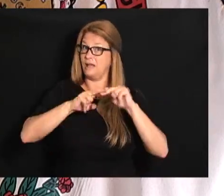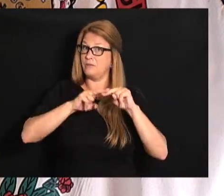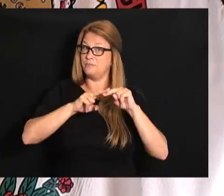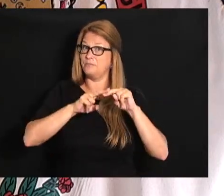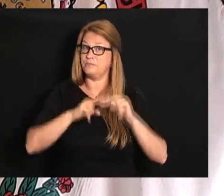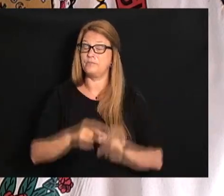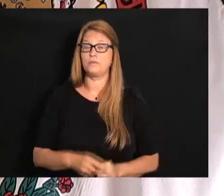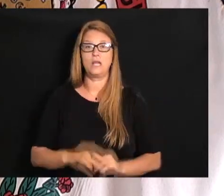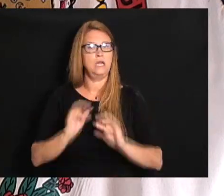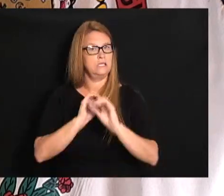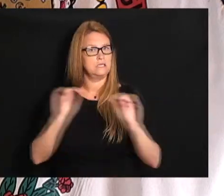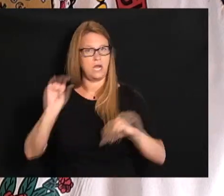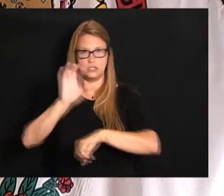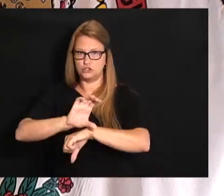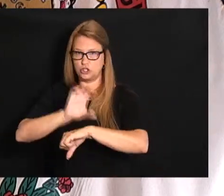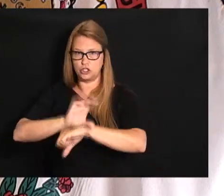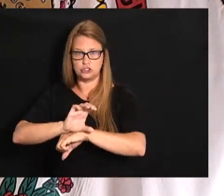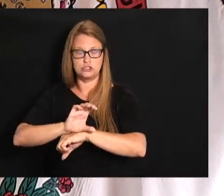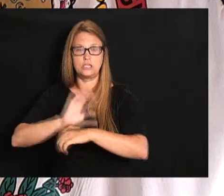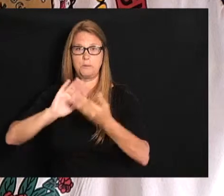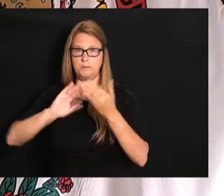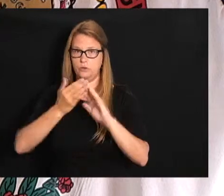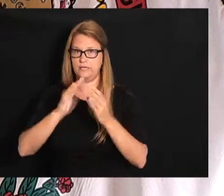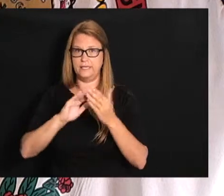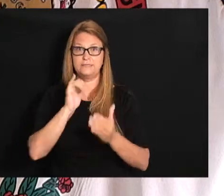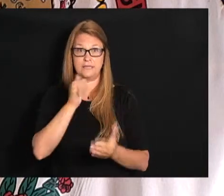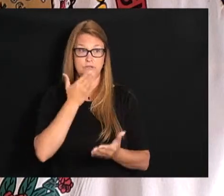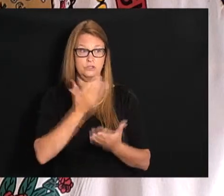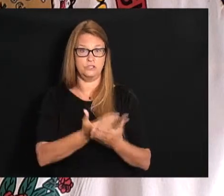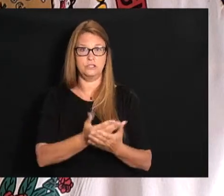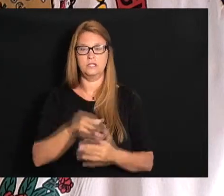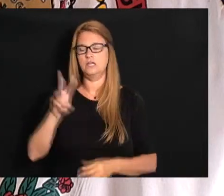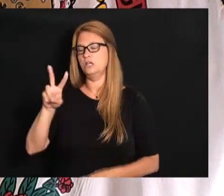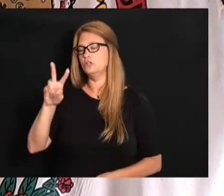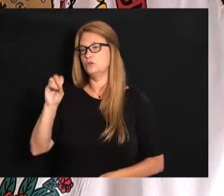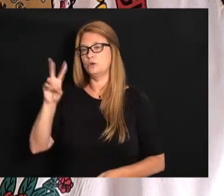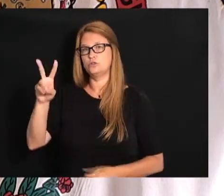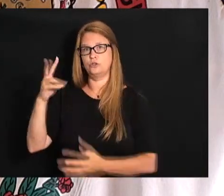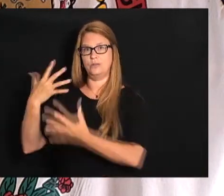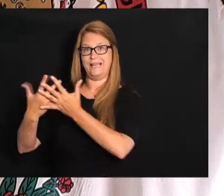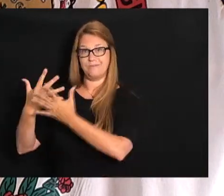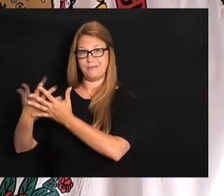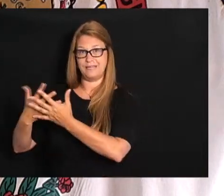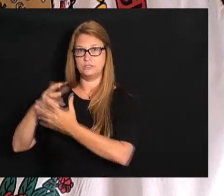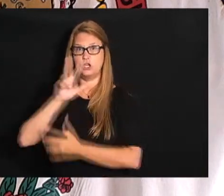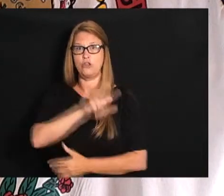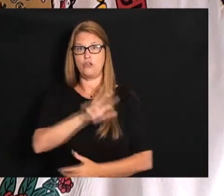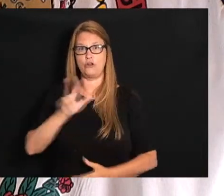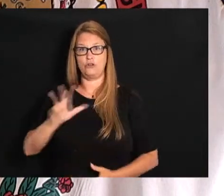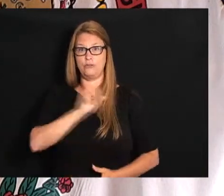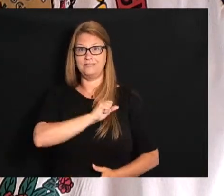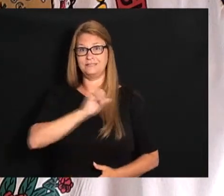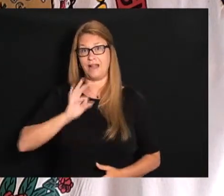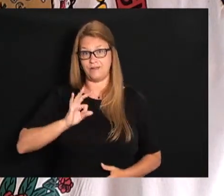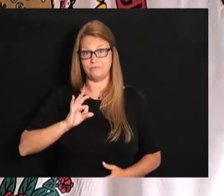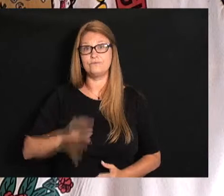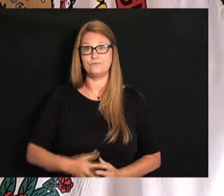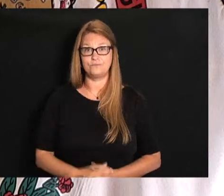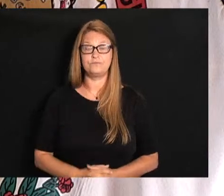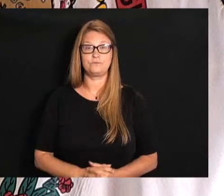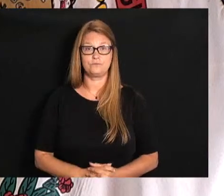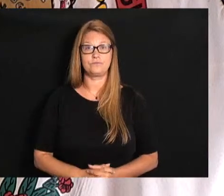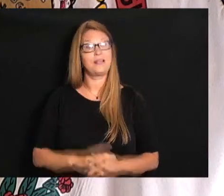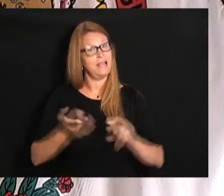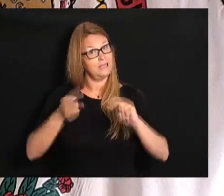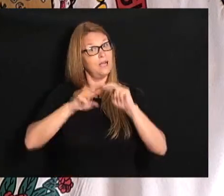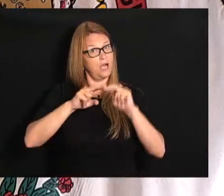None in the church communities. That's good. We have 202 inmate cases and 33 staff cases. That's up a